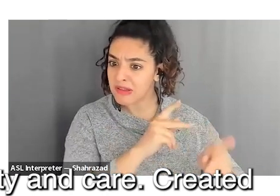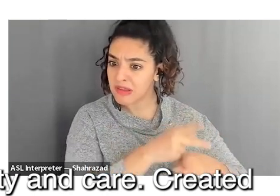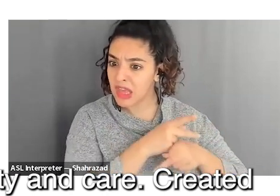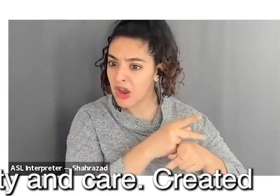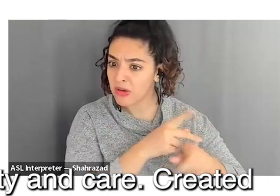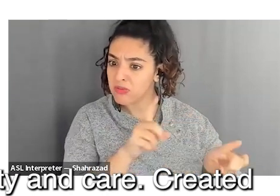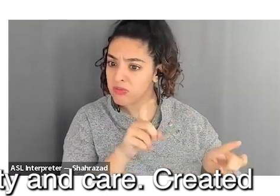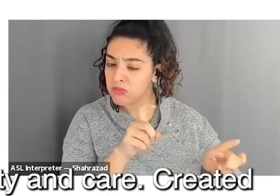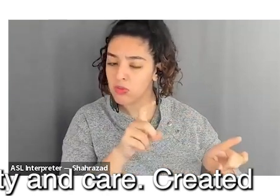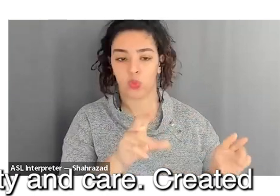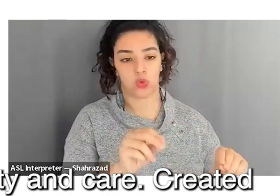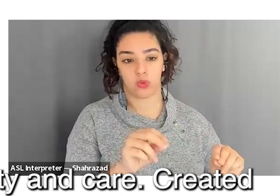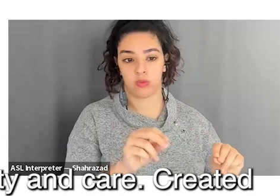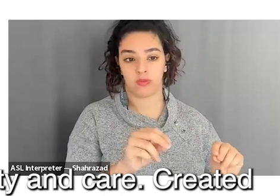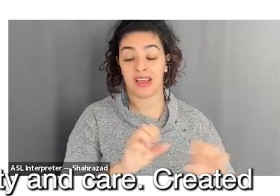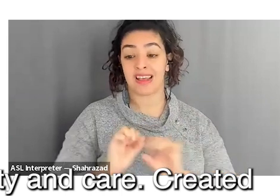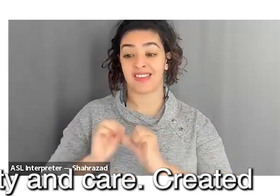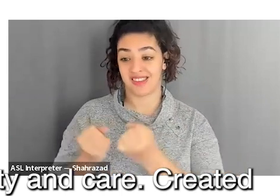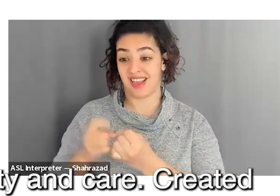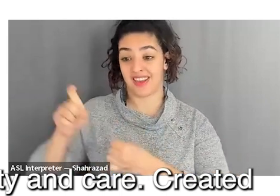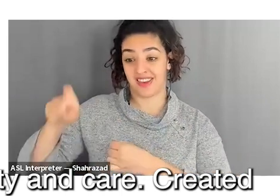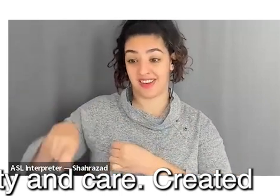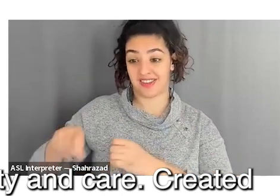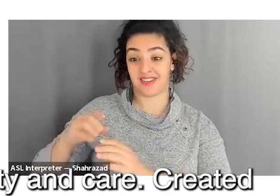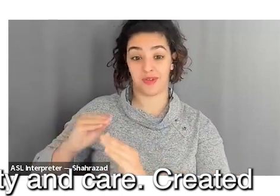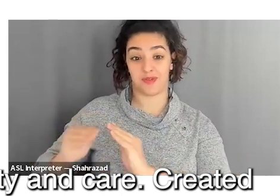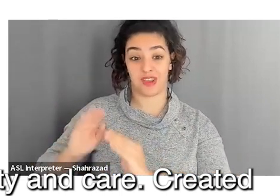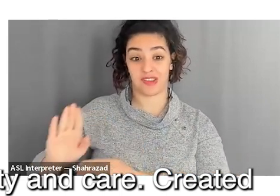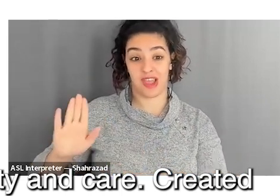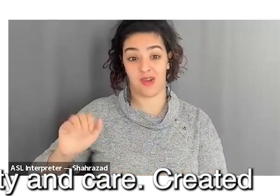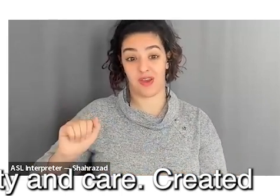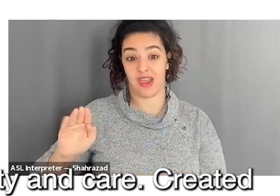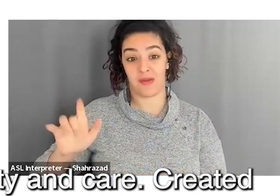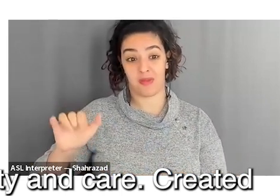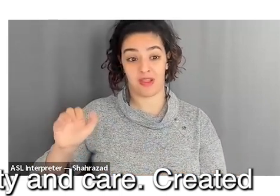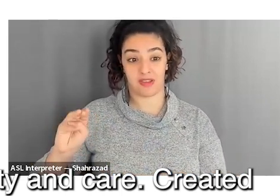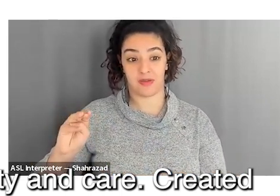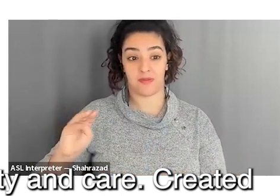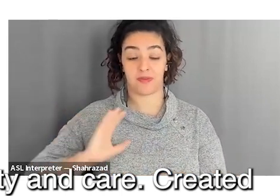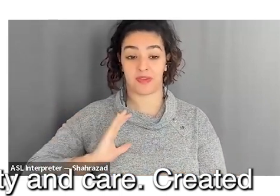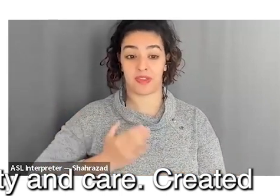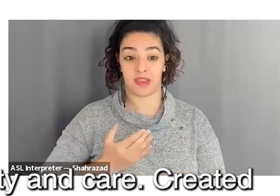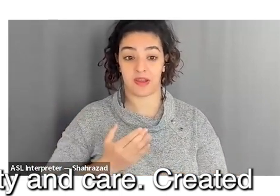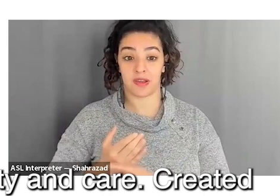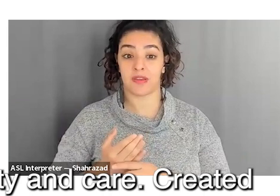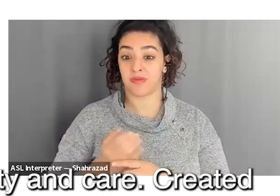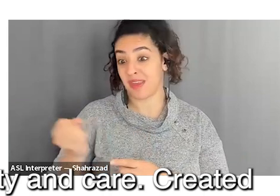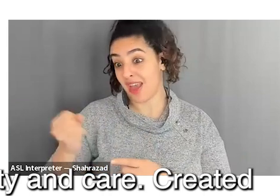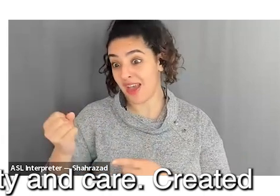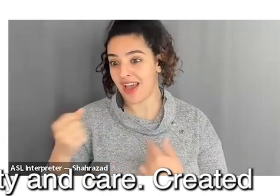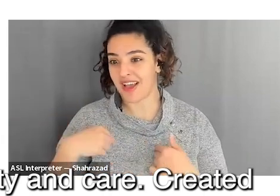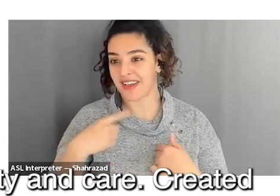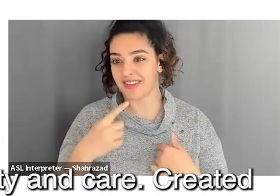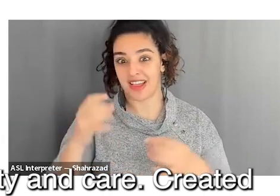Society needs to fix and cure the ableism. And that made me laugh, and I said that out loud, and I even wrote that down. I said, yeah,